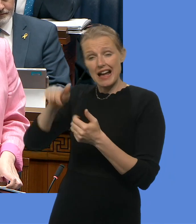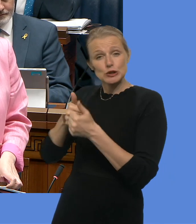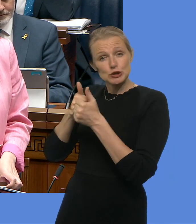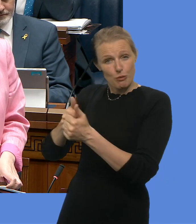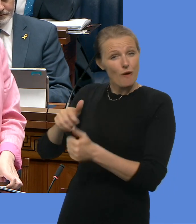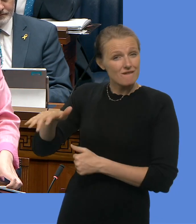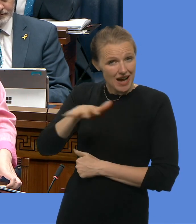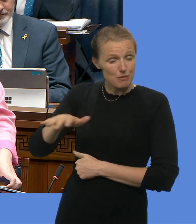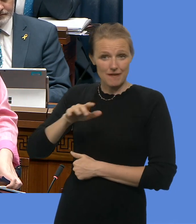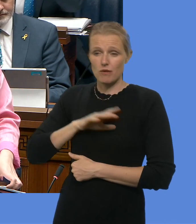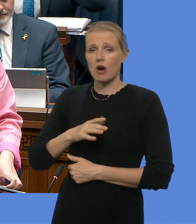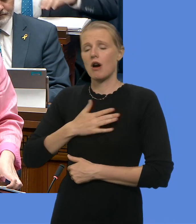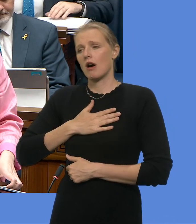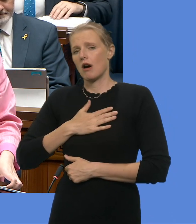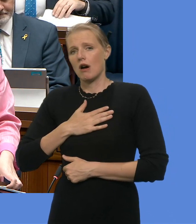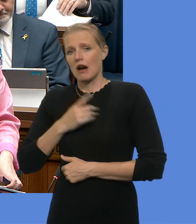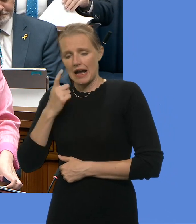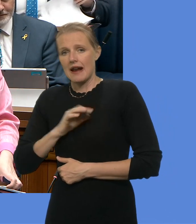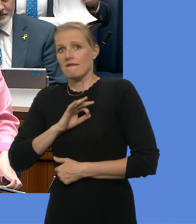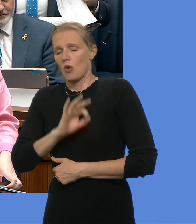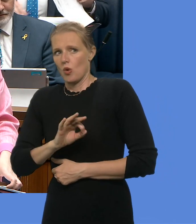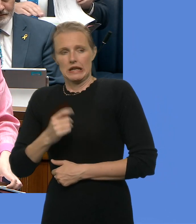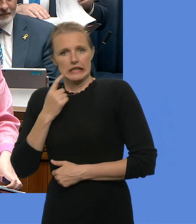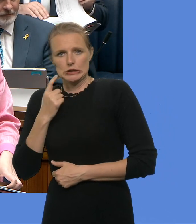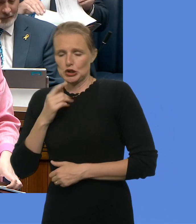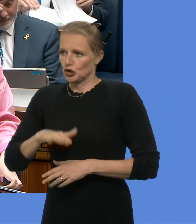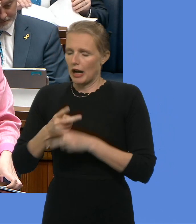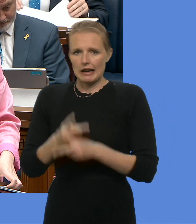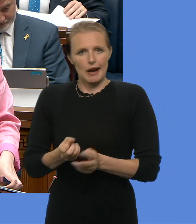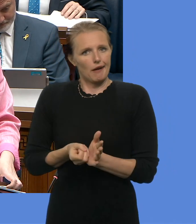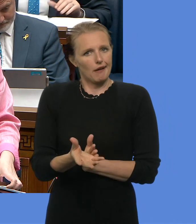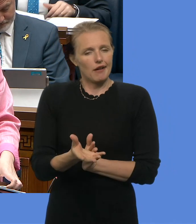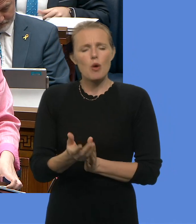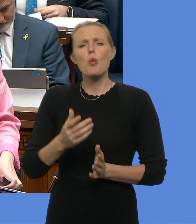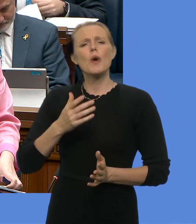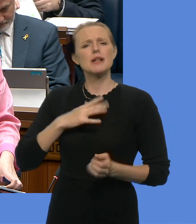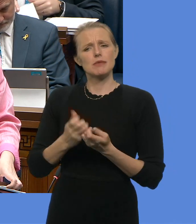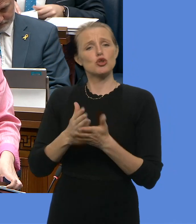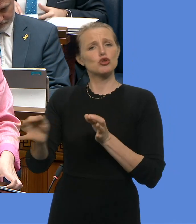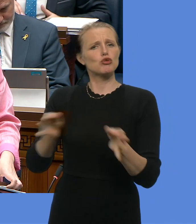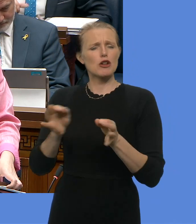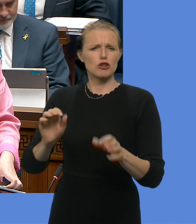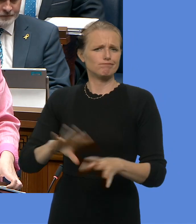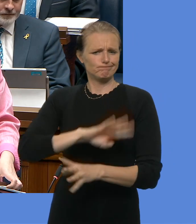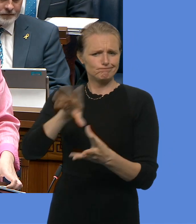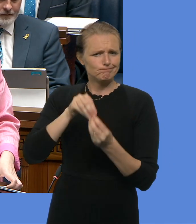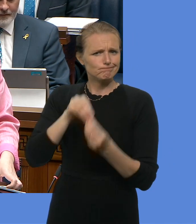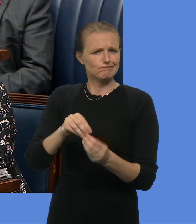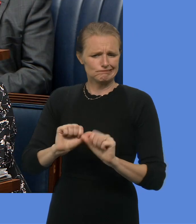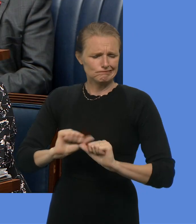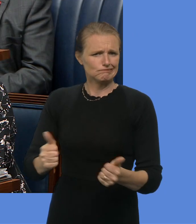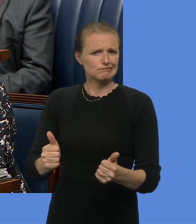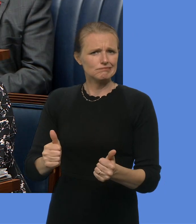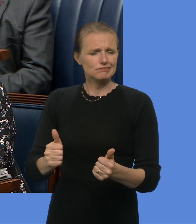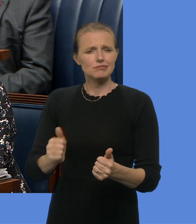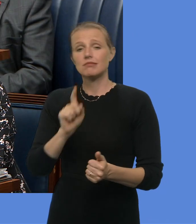in relation to the affordability of their childcare. We need a comprehensive affordable childcare strategy, and it's important that there are many different elements